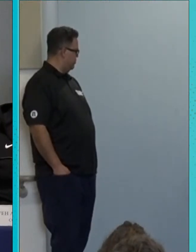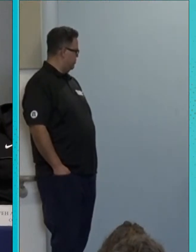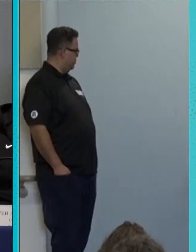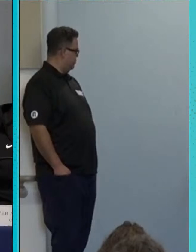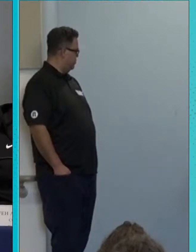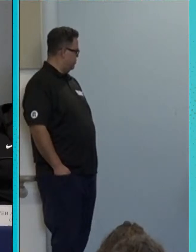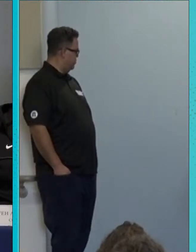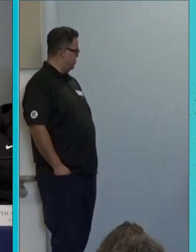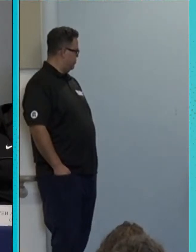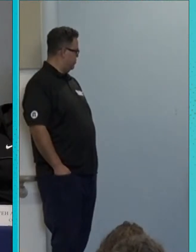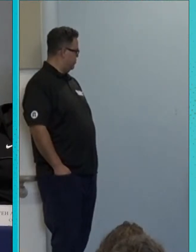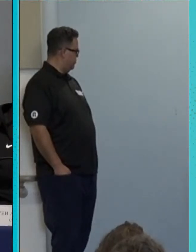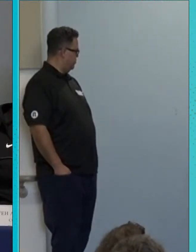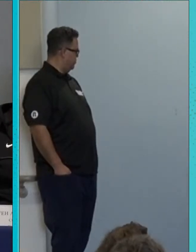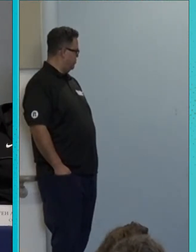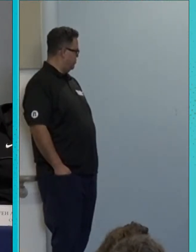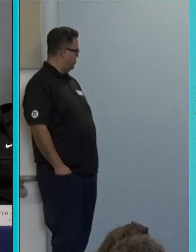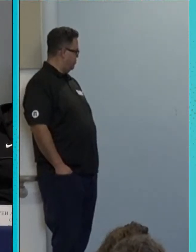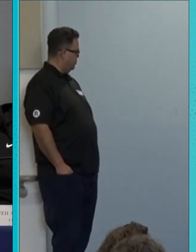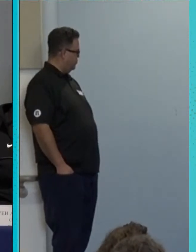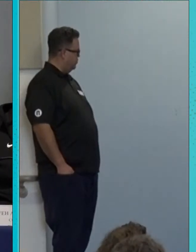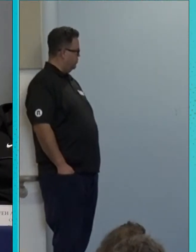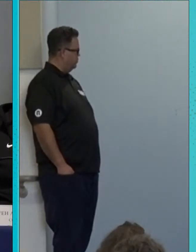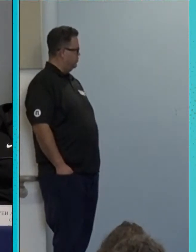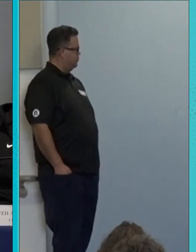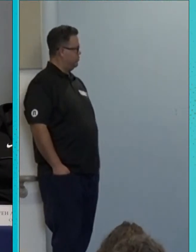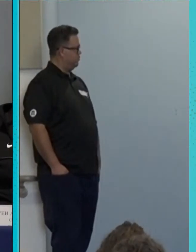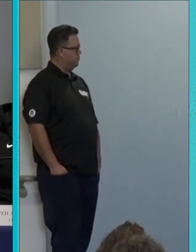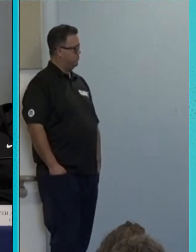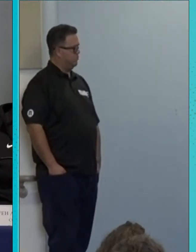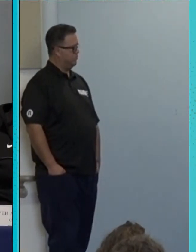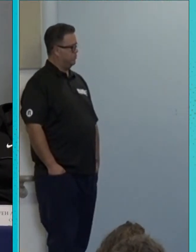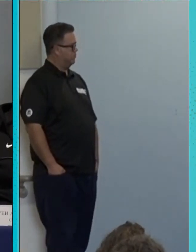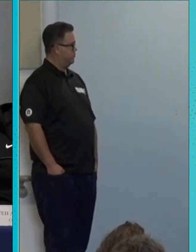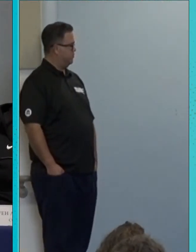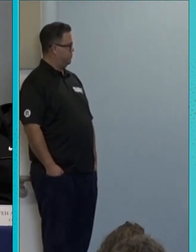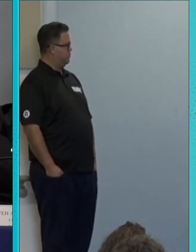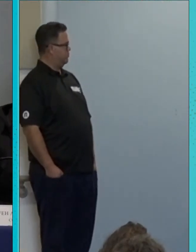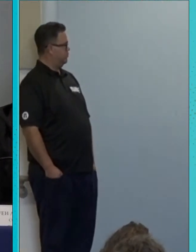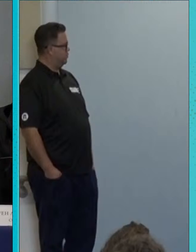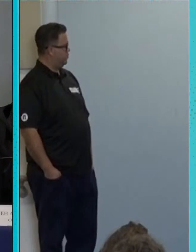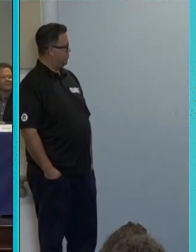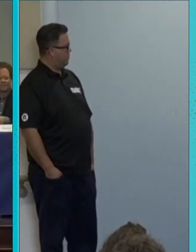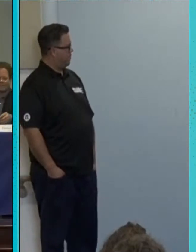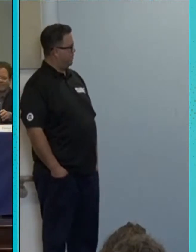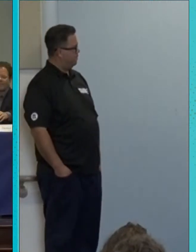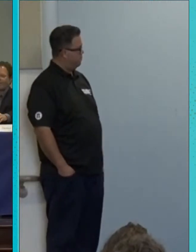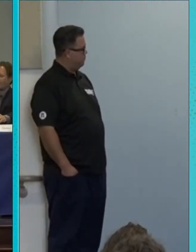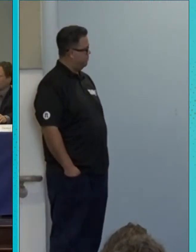we wanted. You know, it was just definitely out of this.